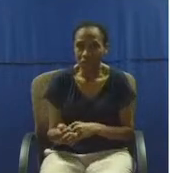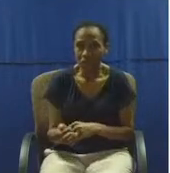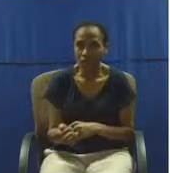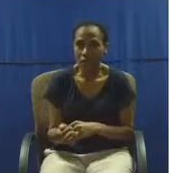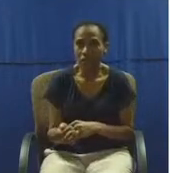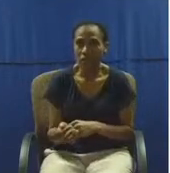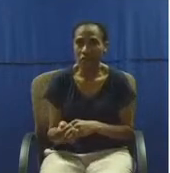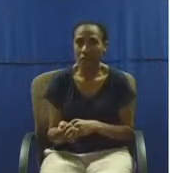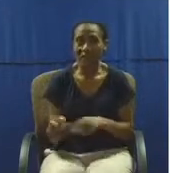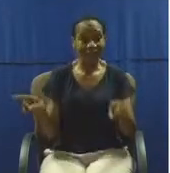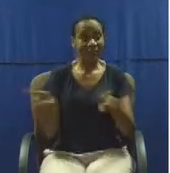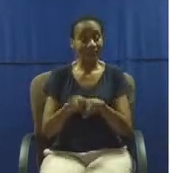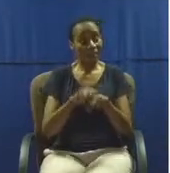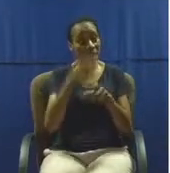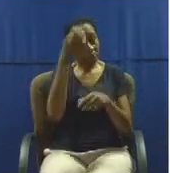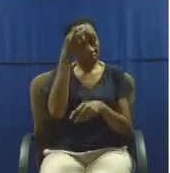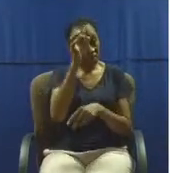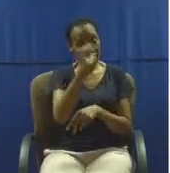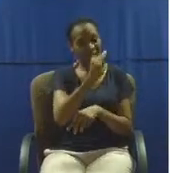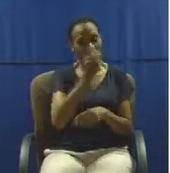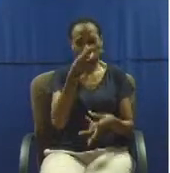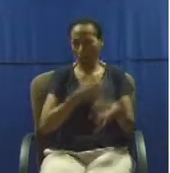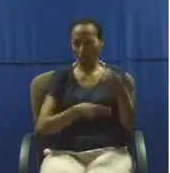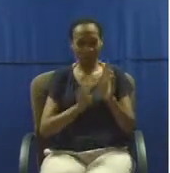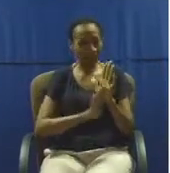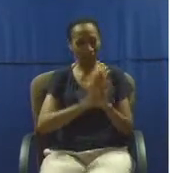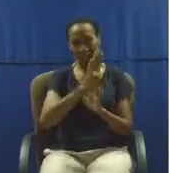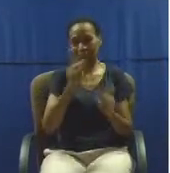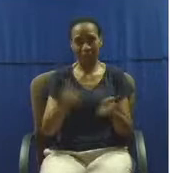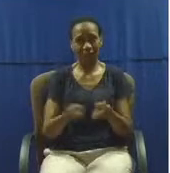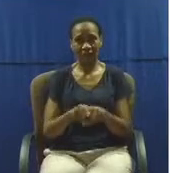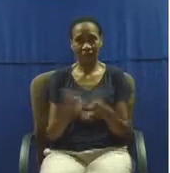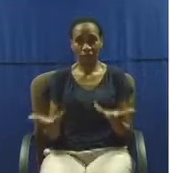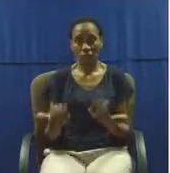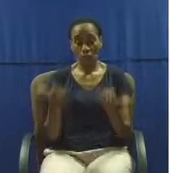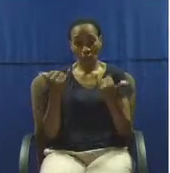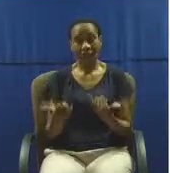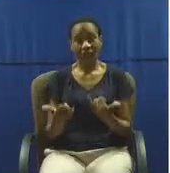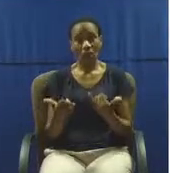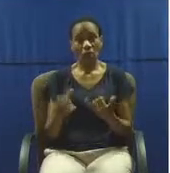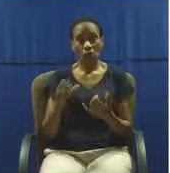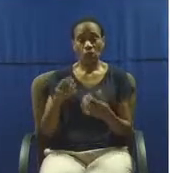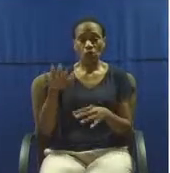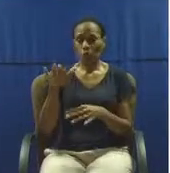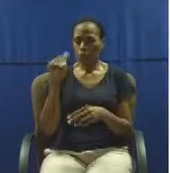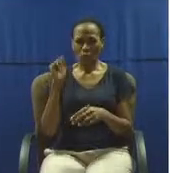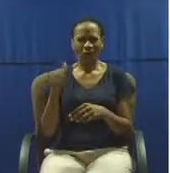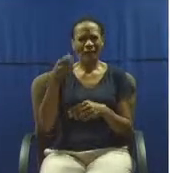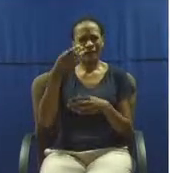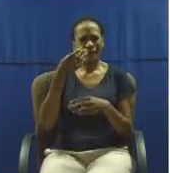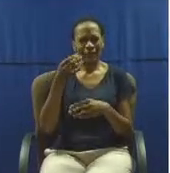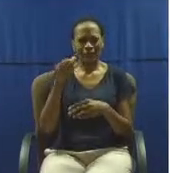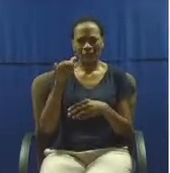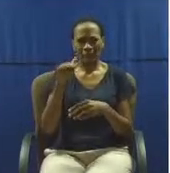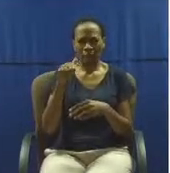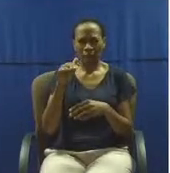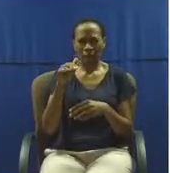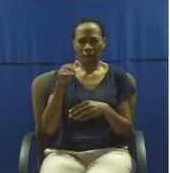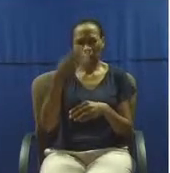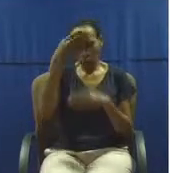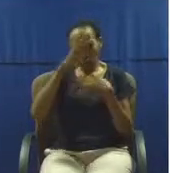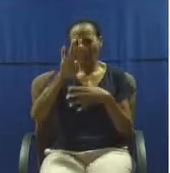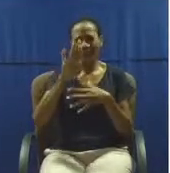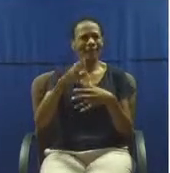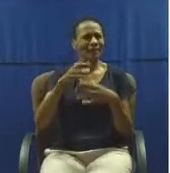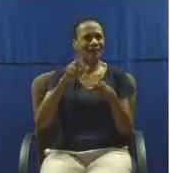and maladministration of your government. We already pay more for petrol than our neighbouring countries, Swaziland, Botswana, Mozambique. They pay 16 Rand a